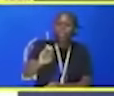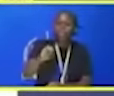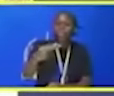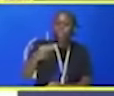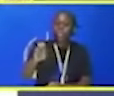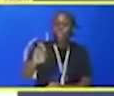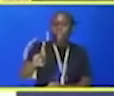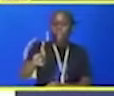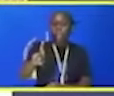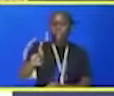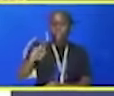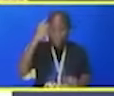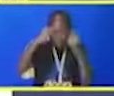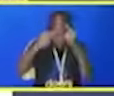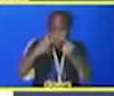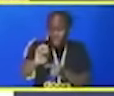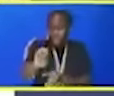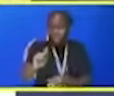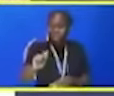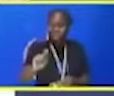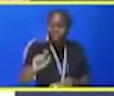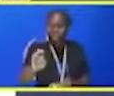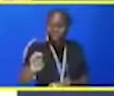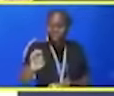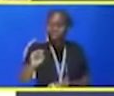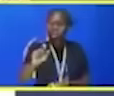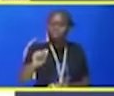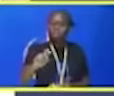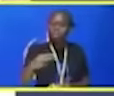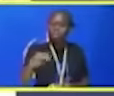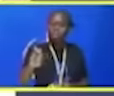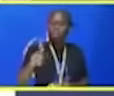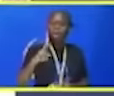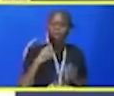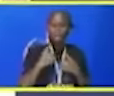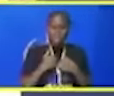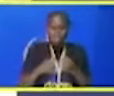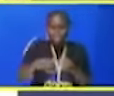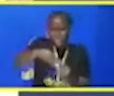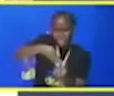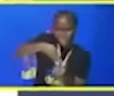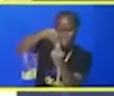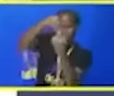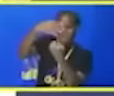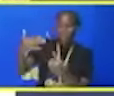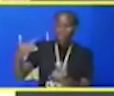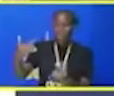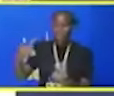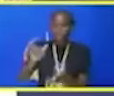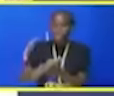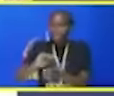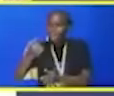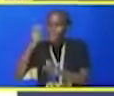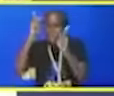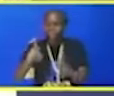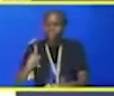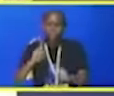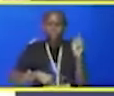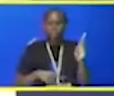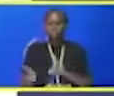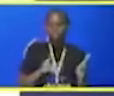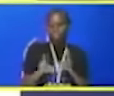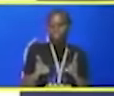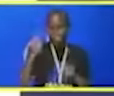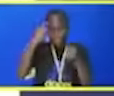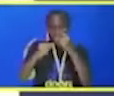only one who has the power to bring down her man. Not even Mordecai. Every other person in the book of Esther only played